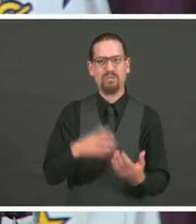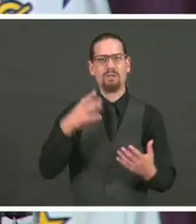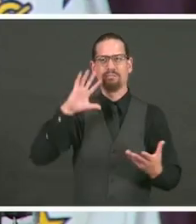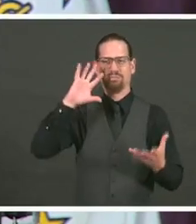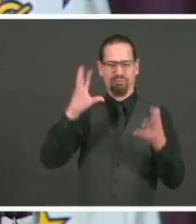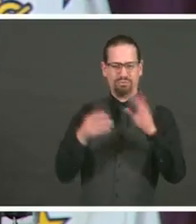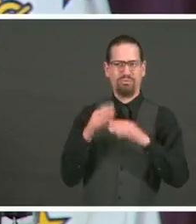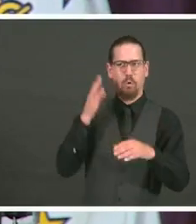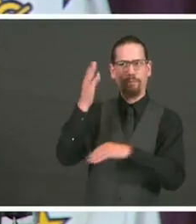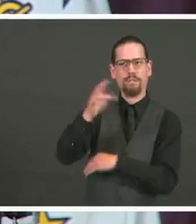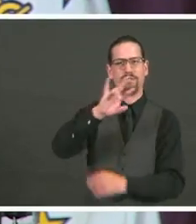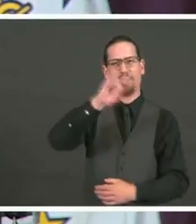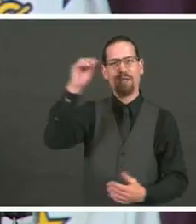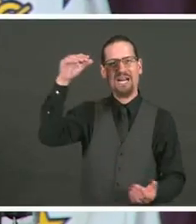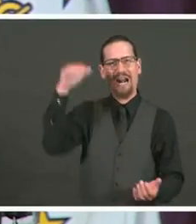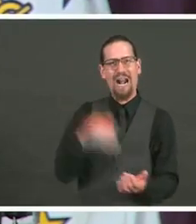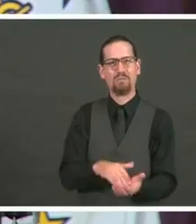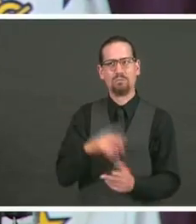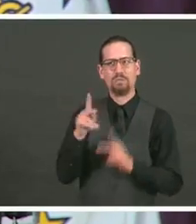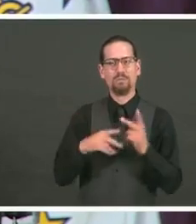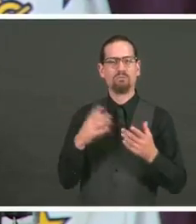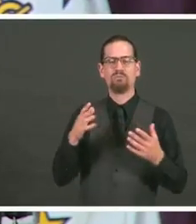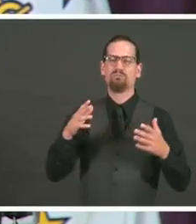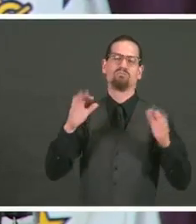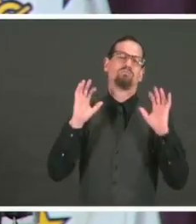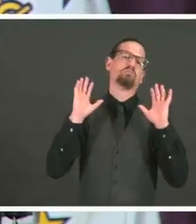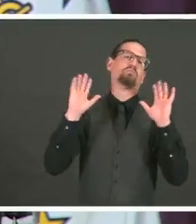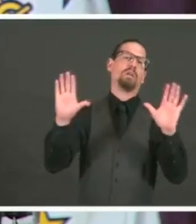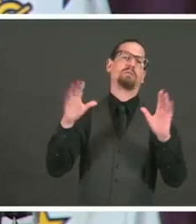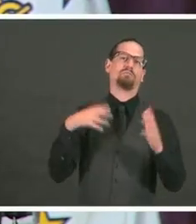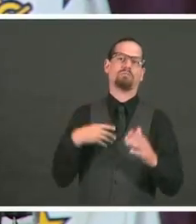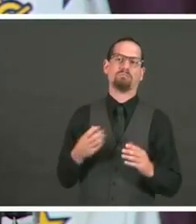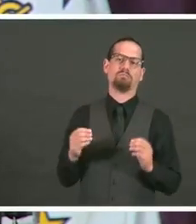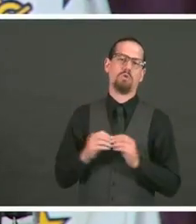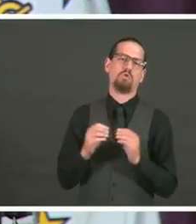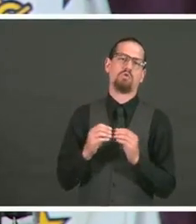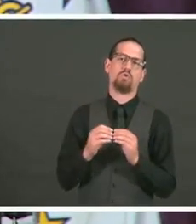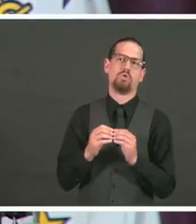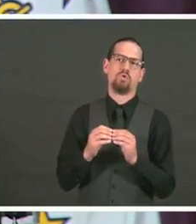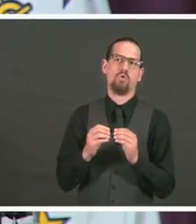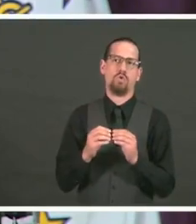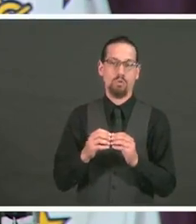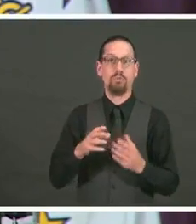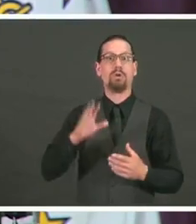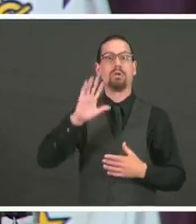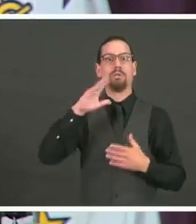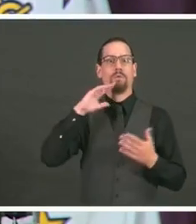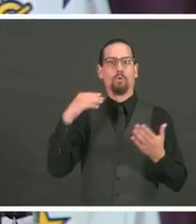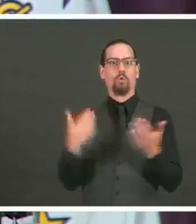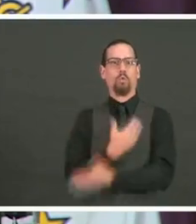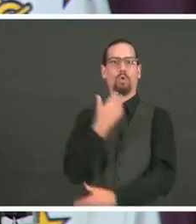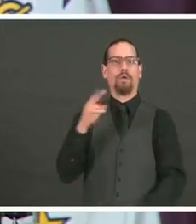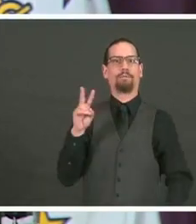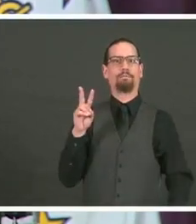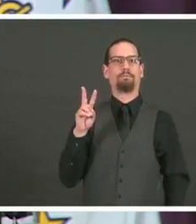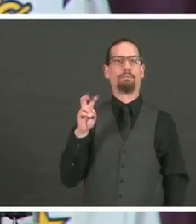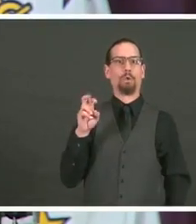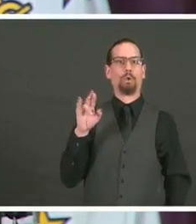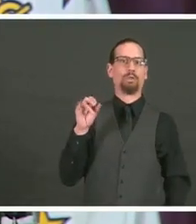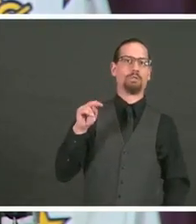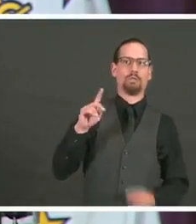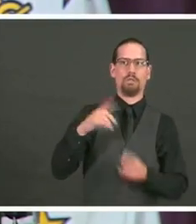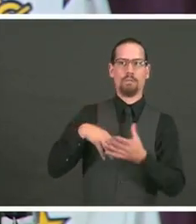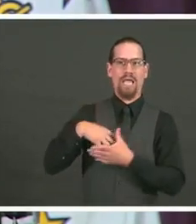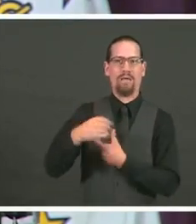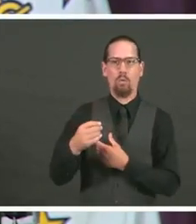Store or Google Play. We have a new version. I use it. I like it. It's useful.